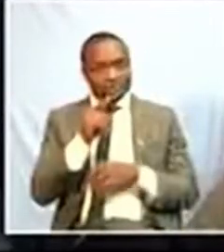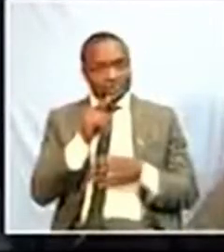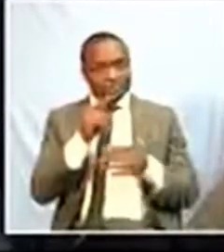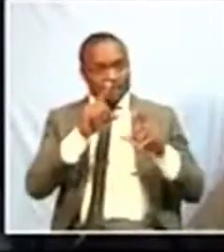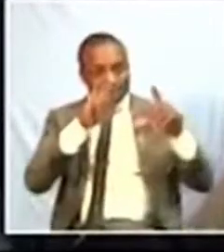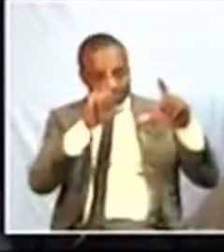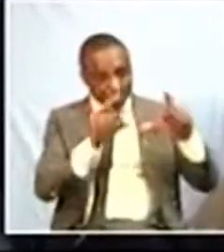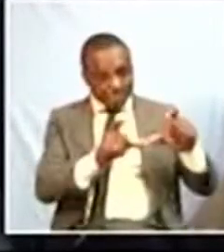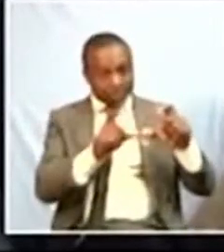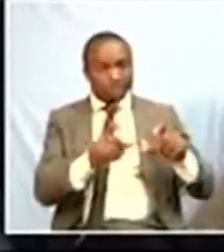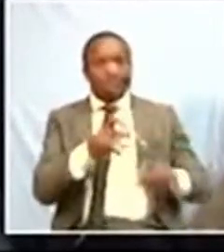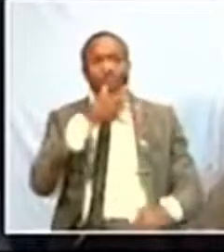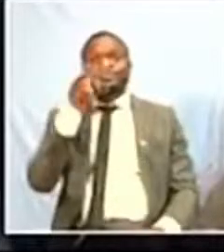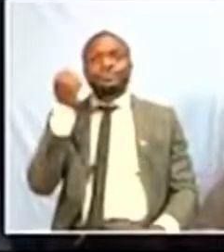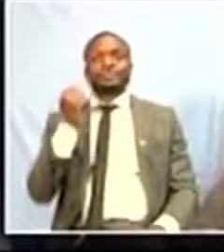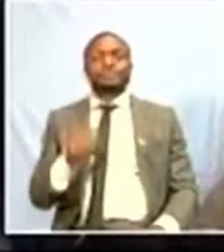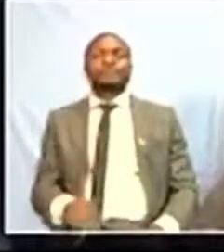sample.